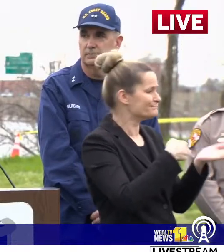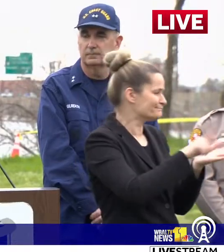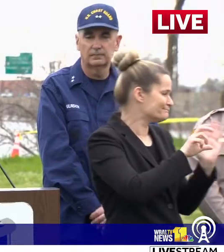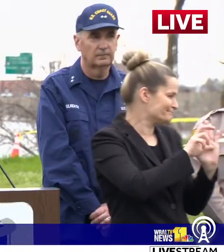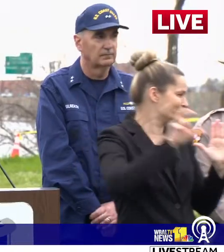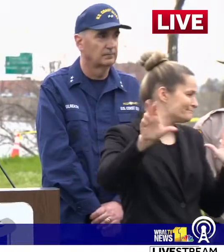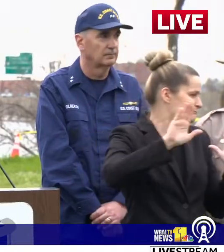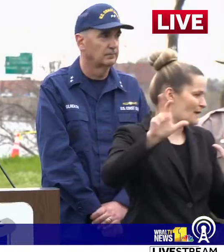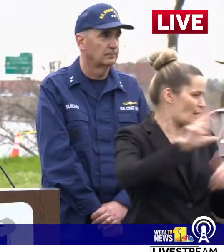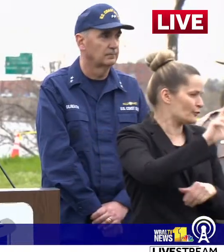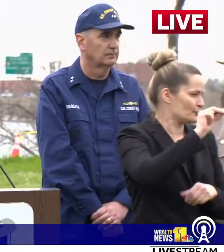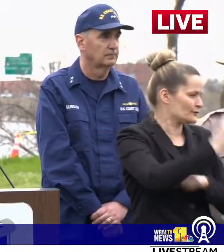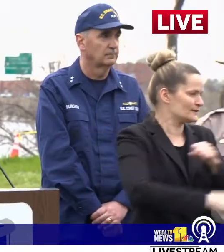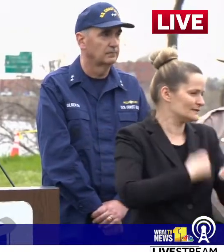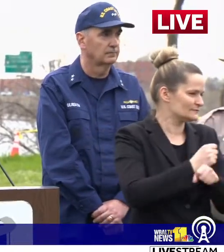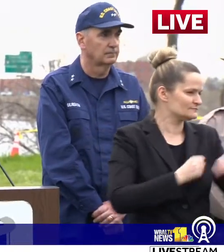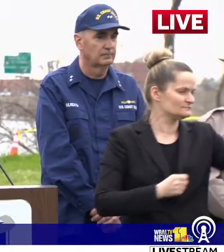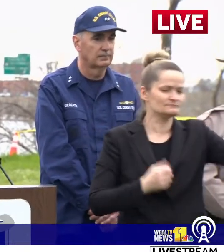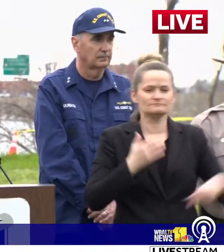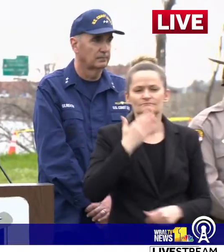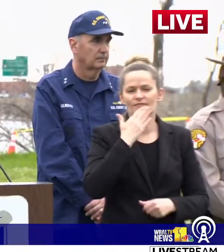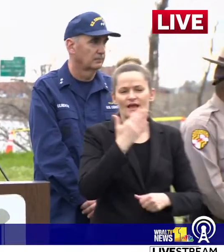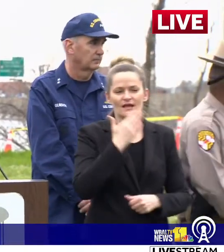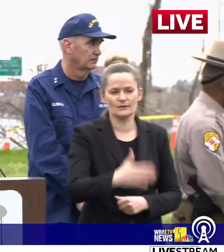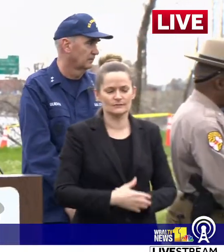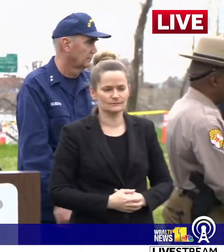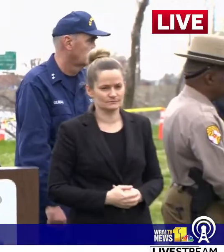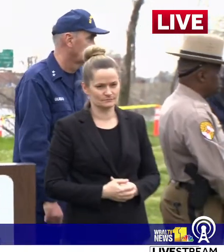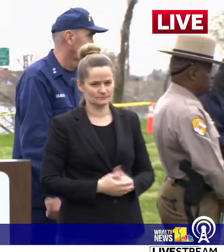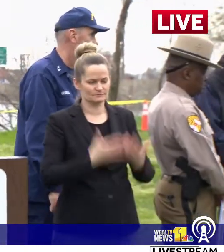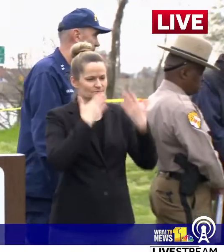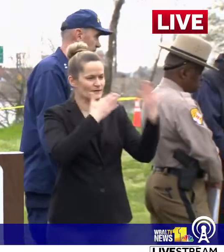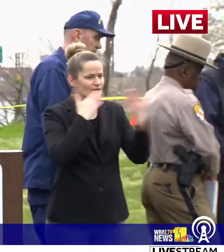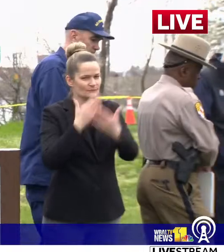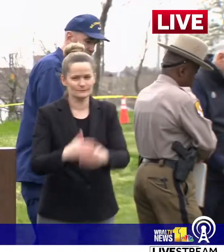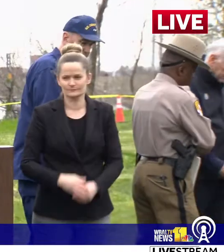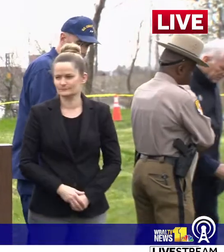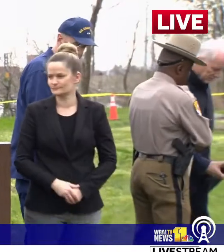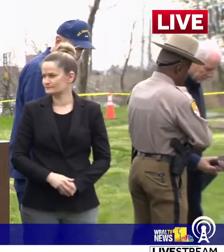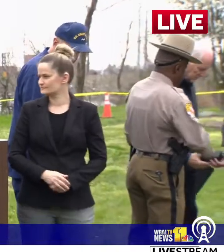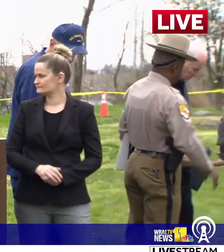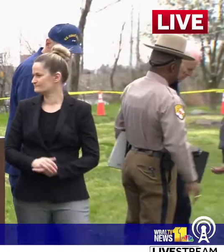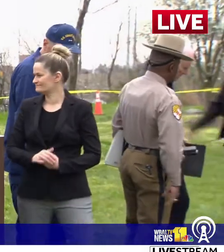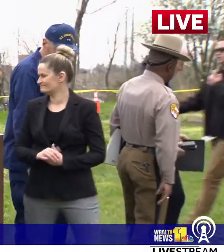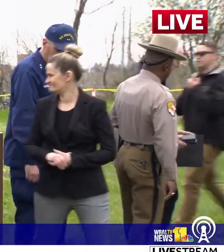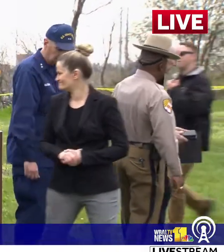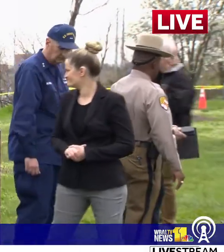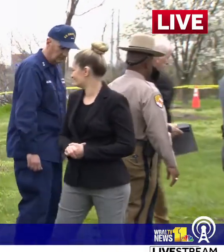we're continuing to look at. Thank you all. Thank you.